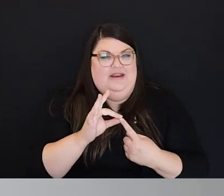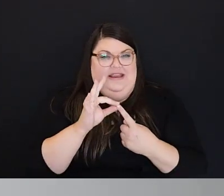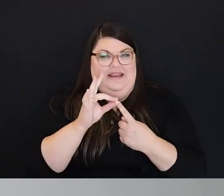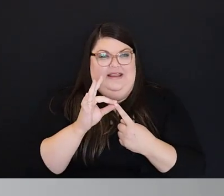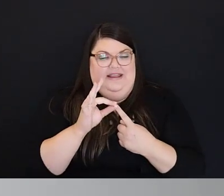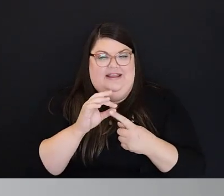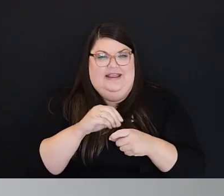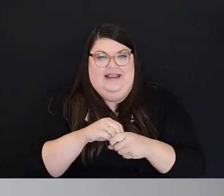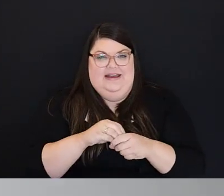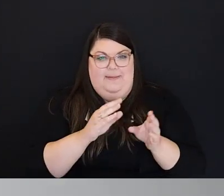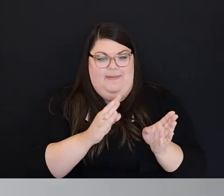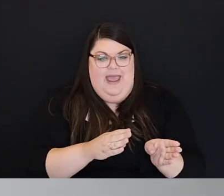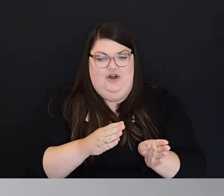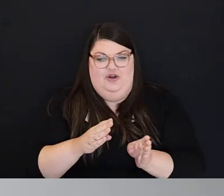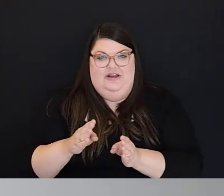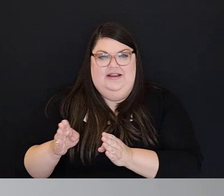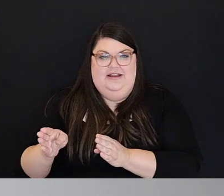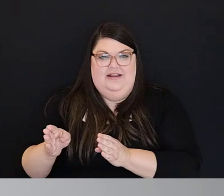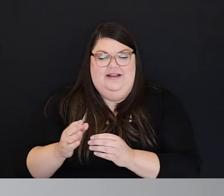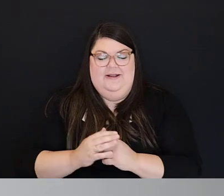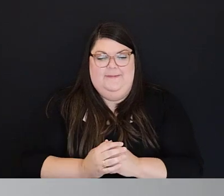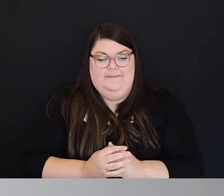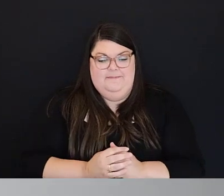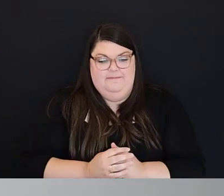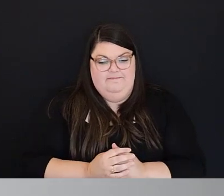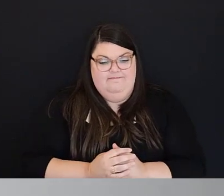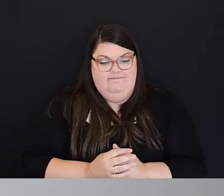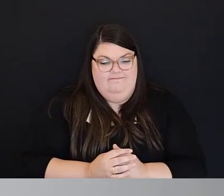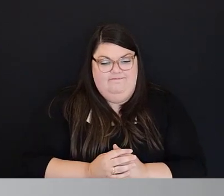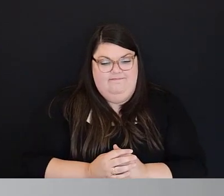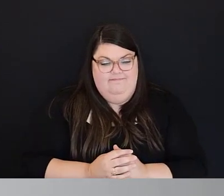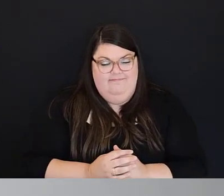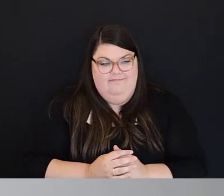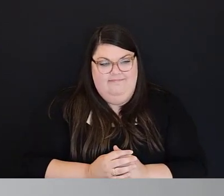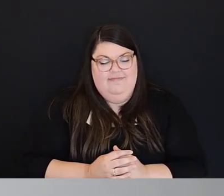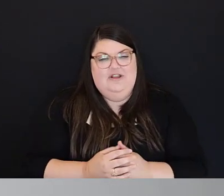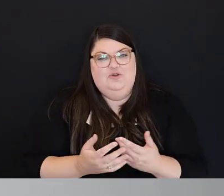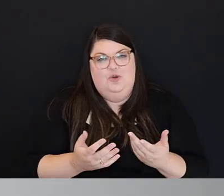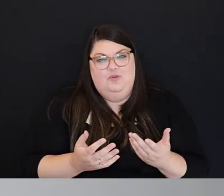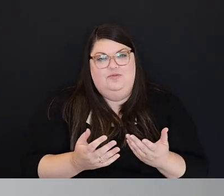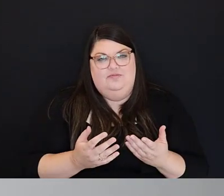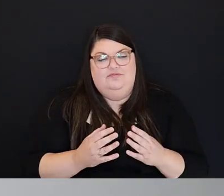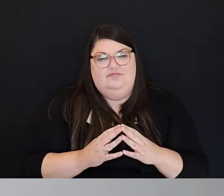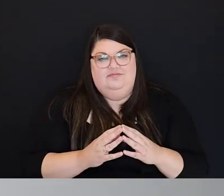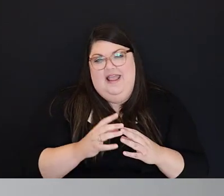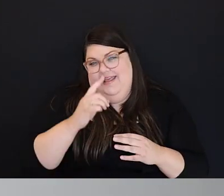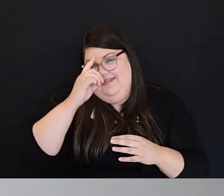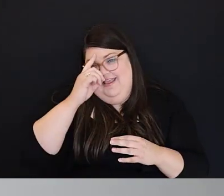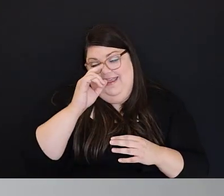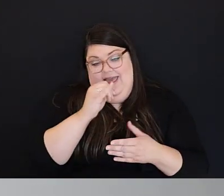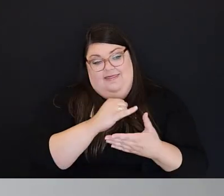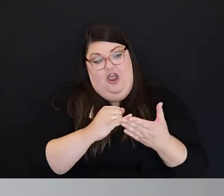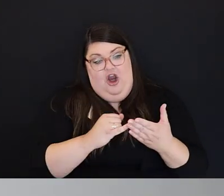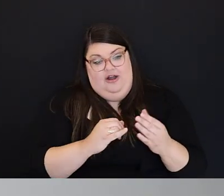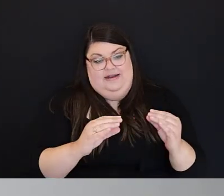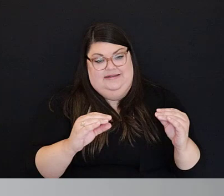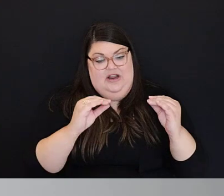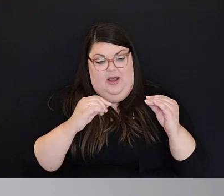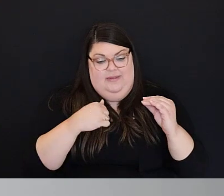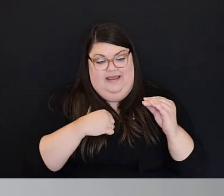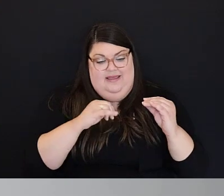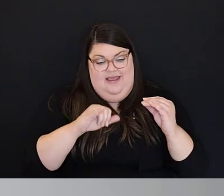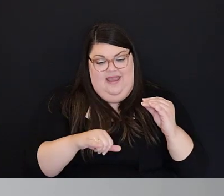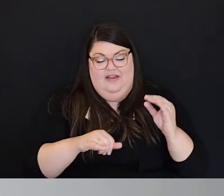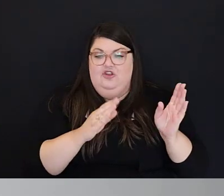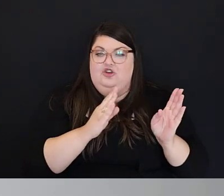unique in the patterning, and I think that that's something that the art has taught me, that there's like these